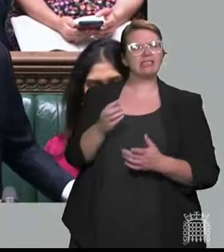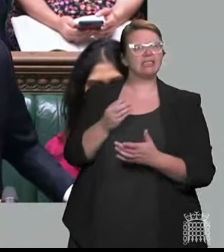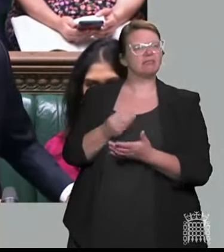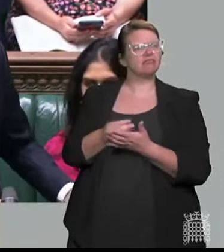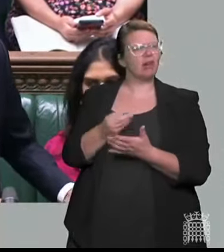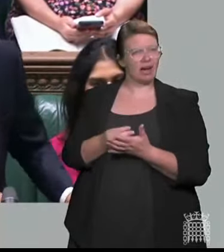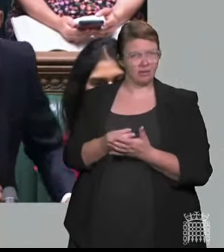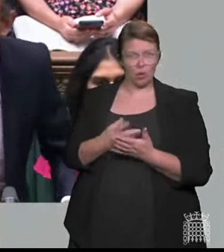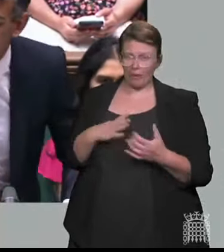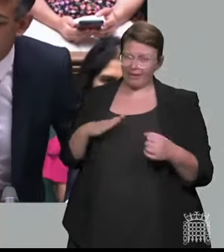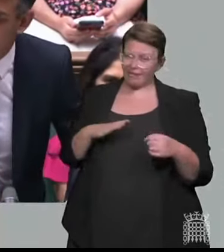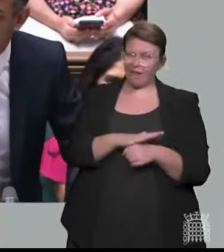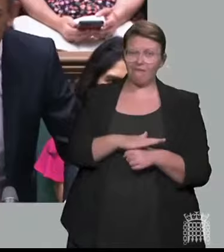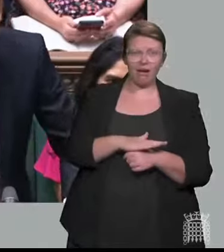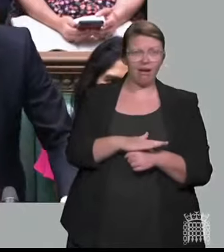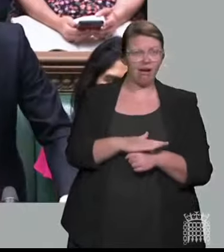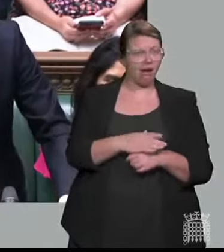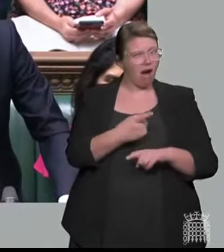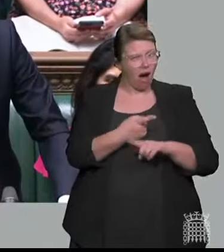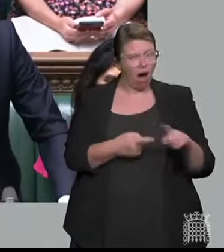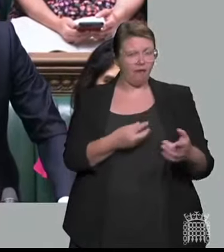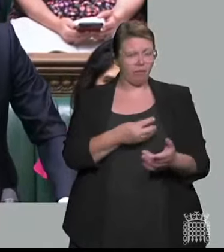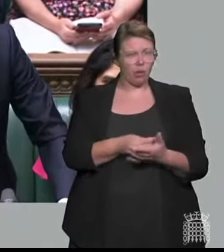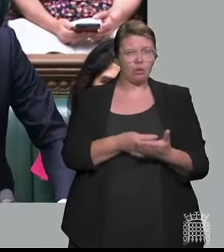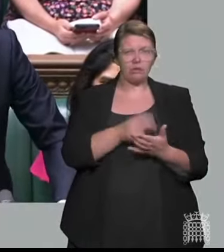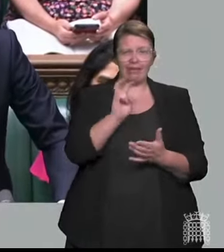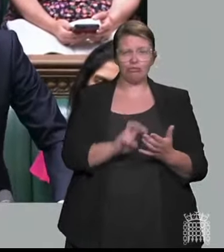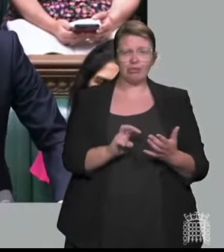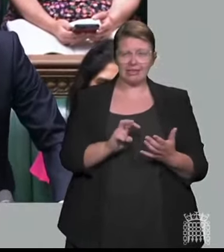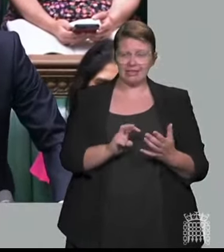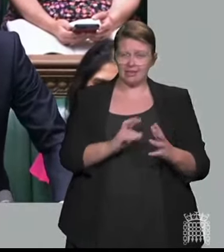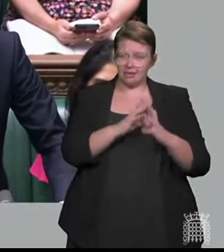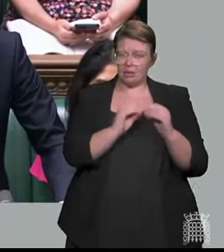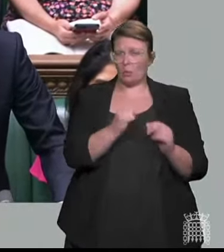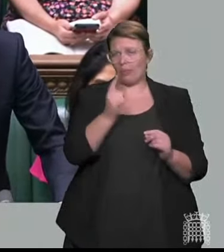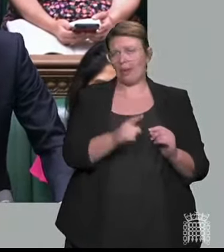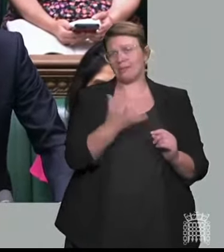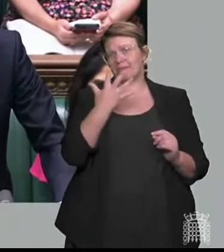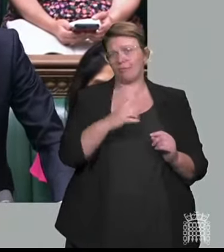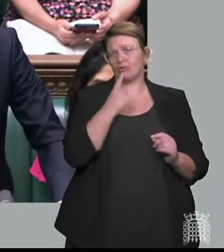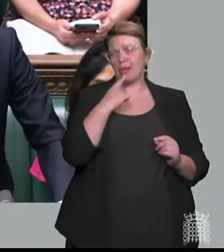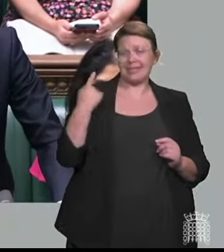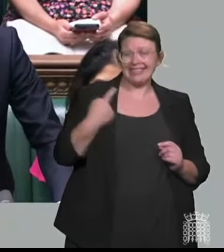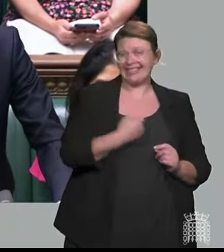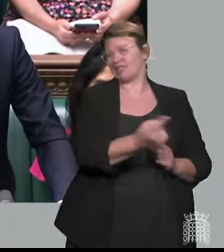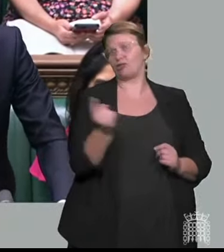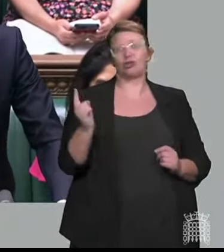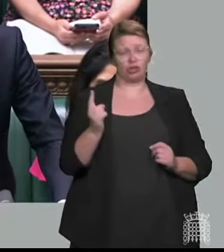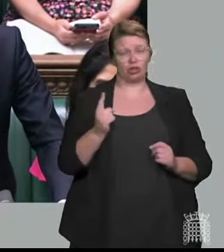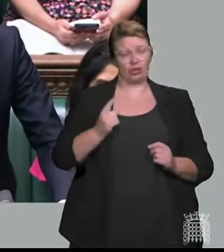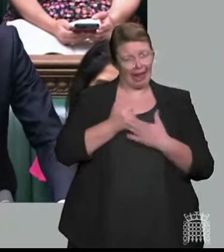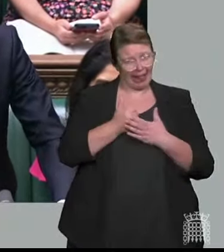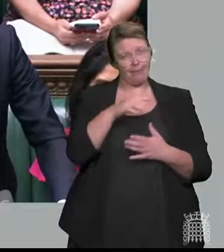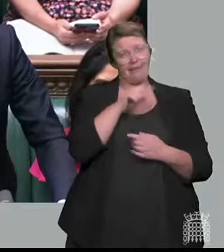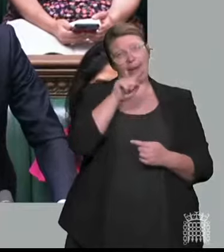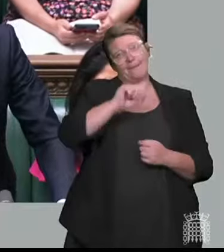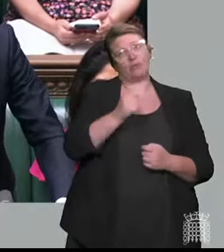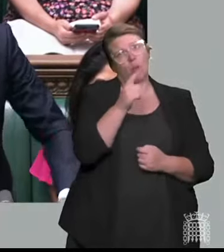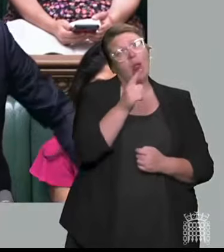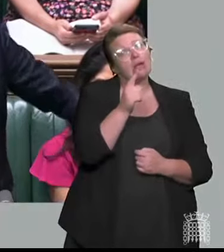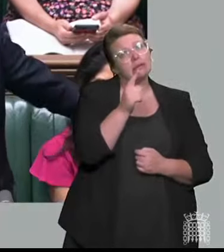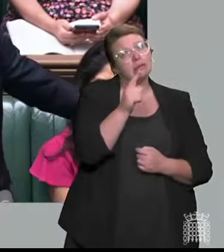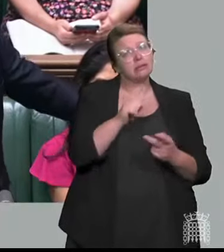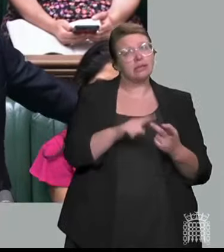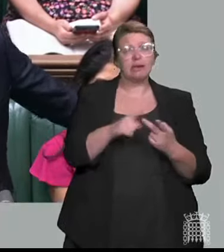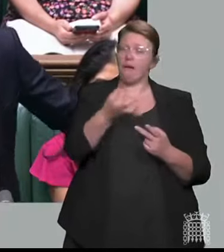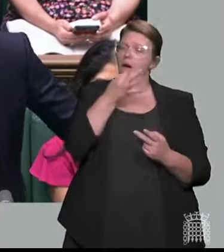typical family's energy bill over the past year. Support worth £1,500, Mr. Speaker, benefiting families in Scotland. He asks about mortgages, Mr.